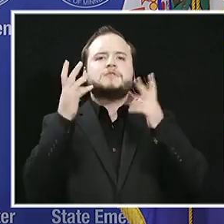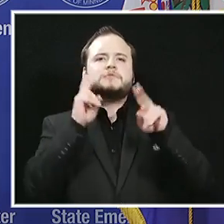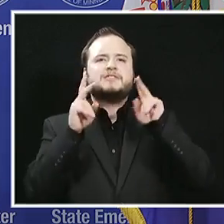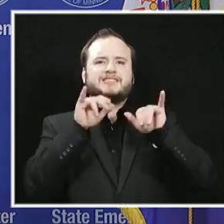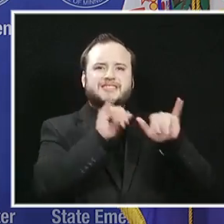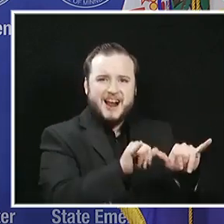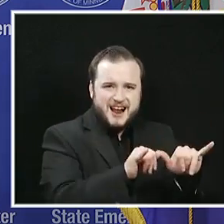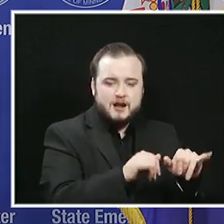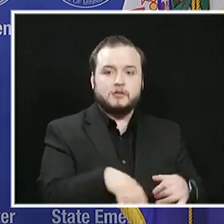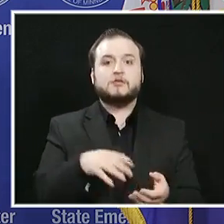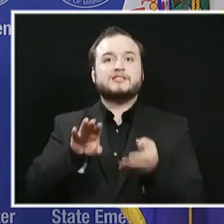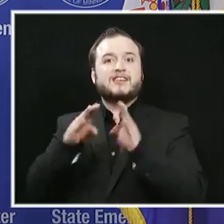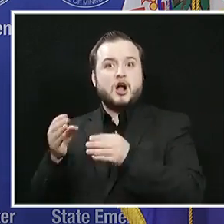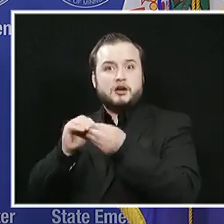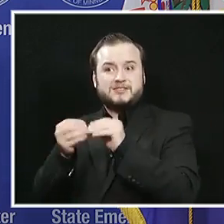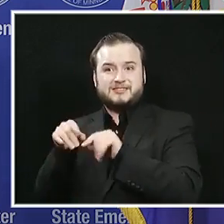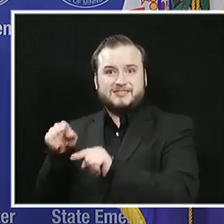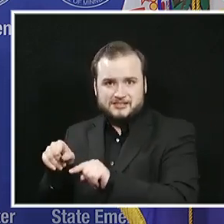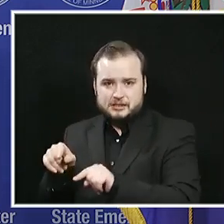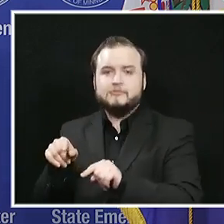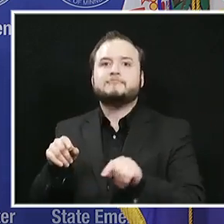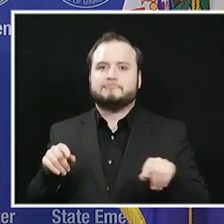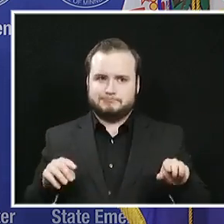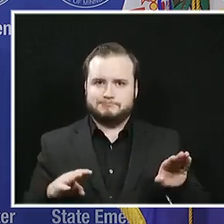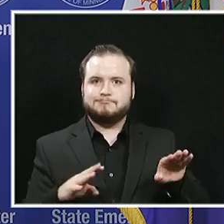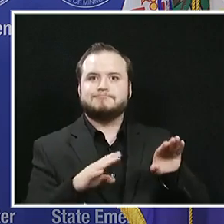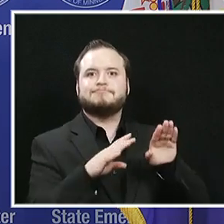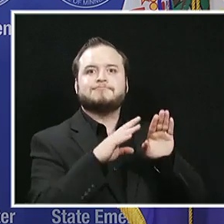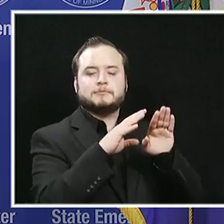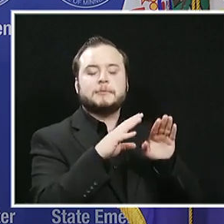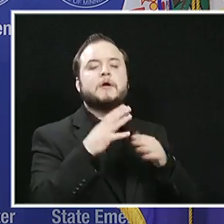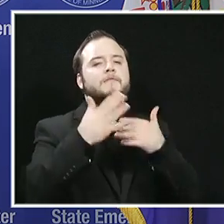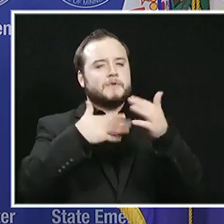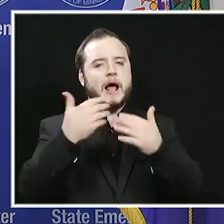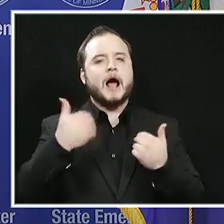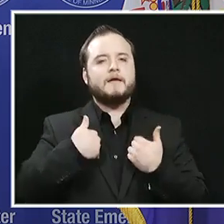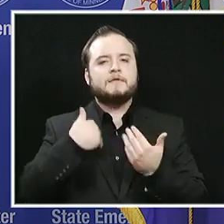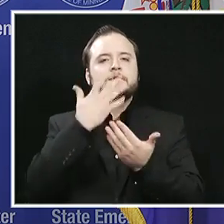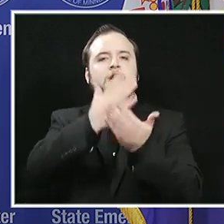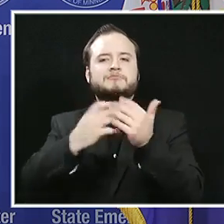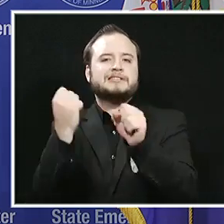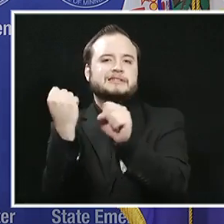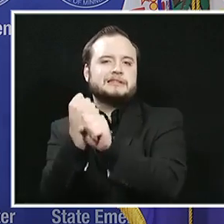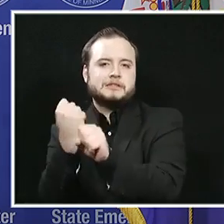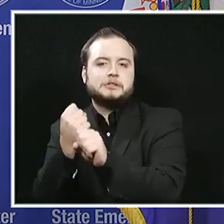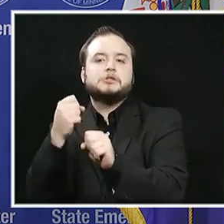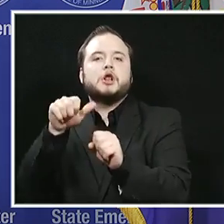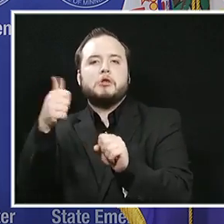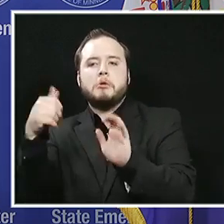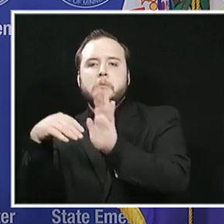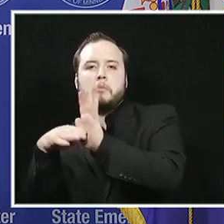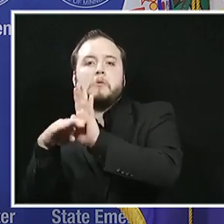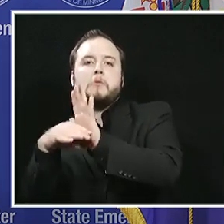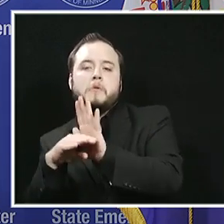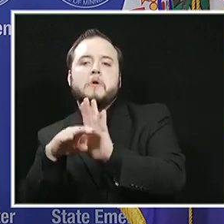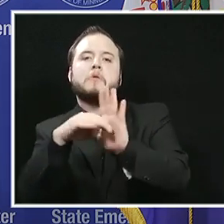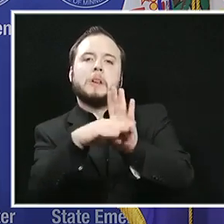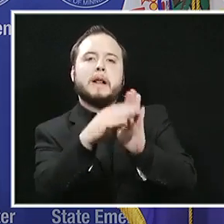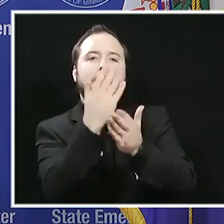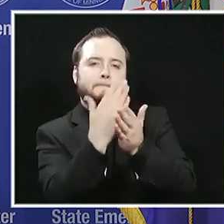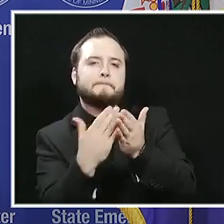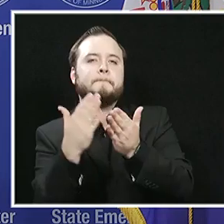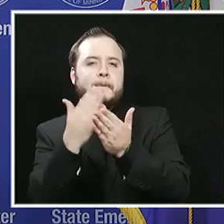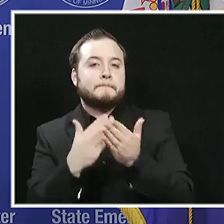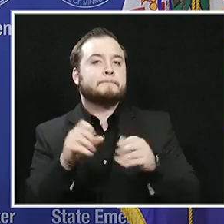our numbers are going up, those other numbers are staying within the tolerance level where we think it needs to be to keep away from that